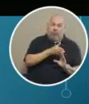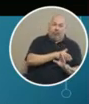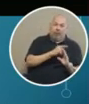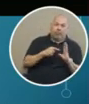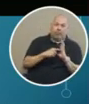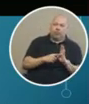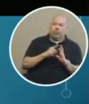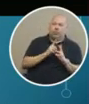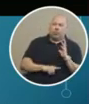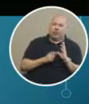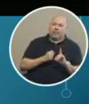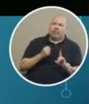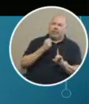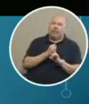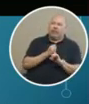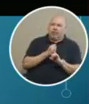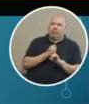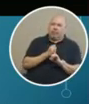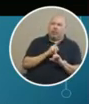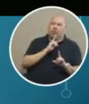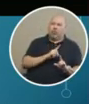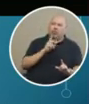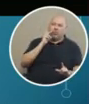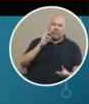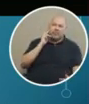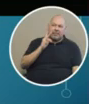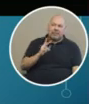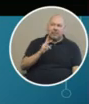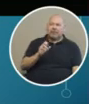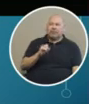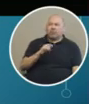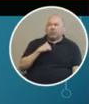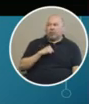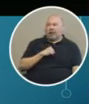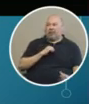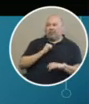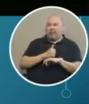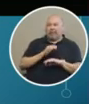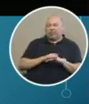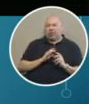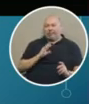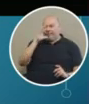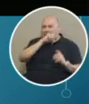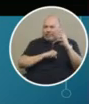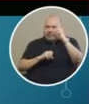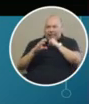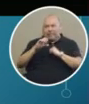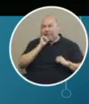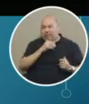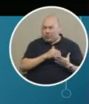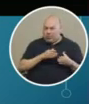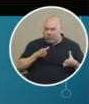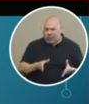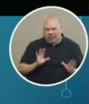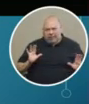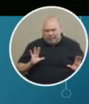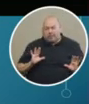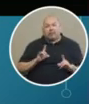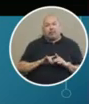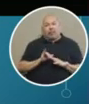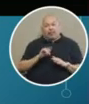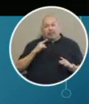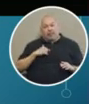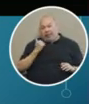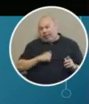to show what impacts you're truly going to see. So we're having to base that on prognostications, which is not a very good way that